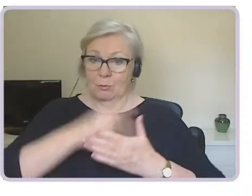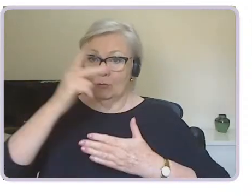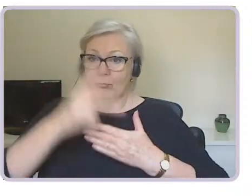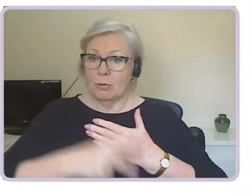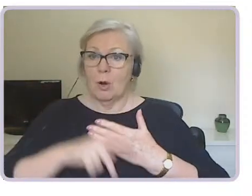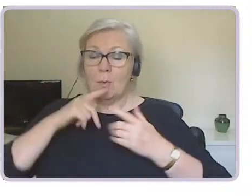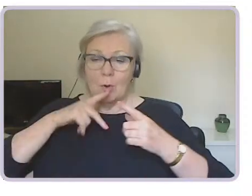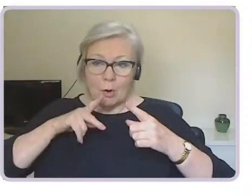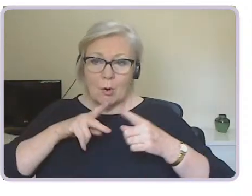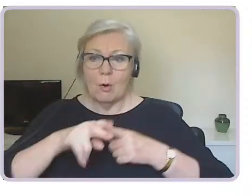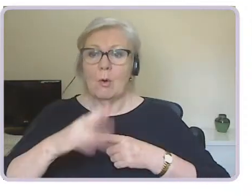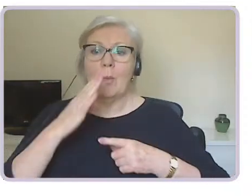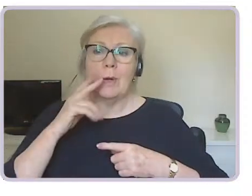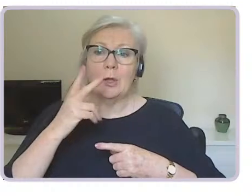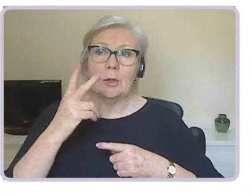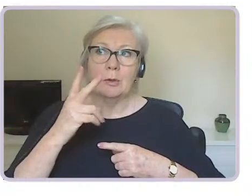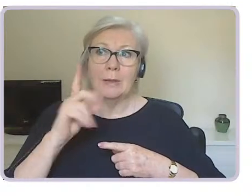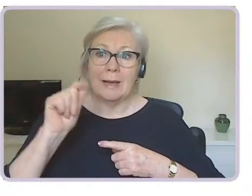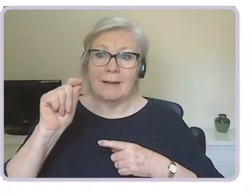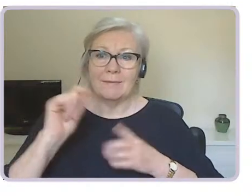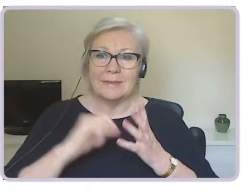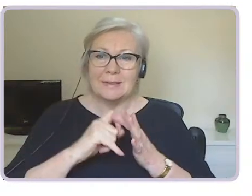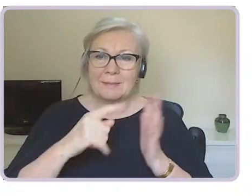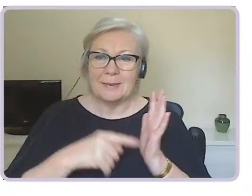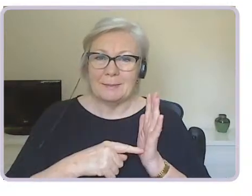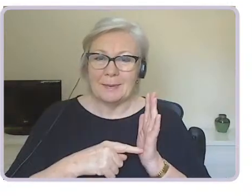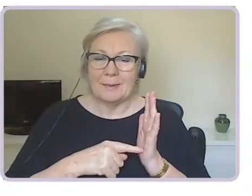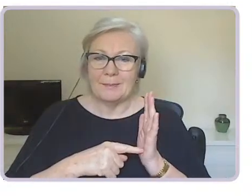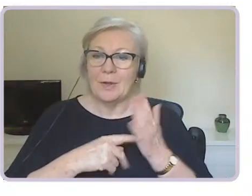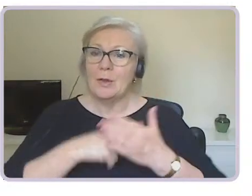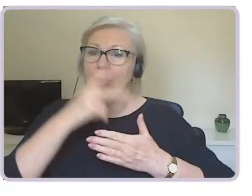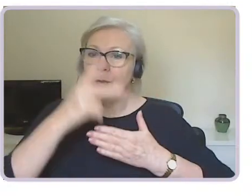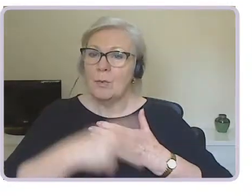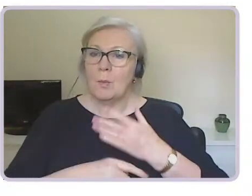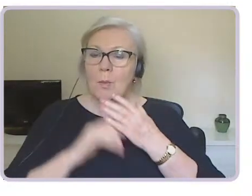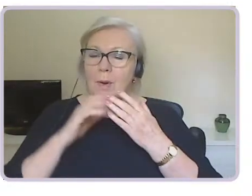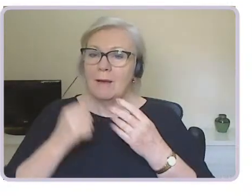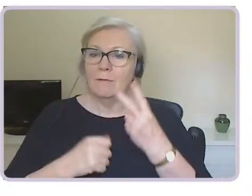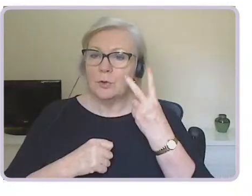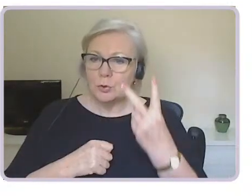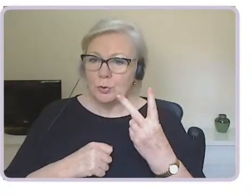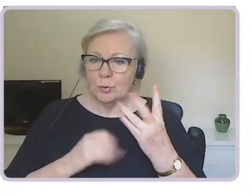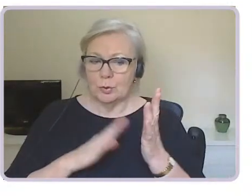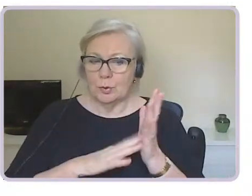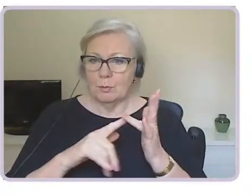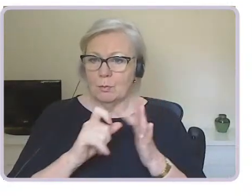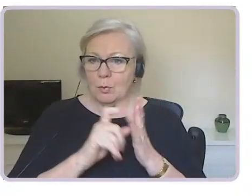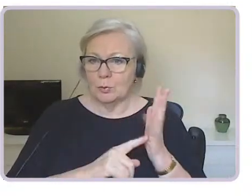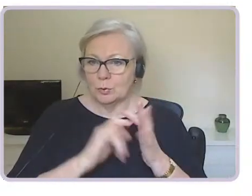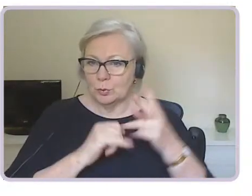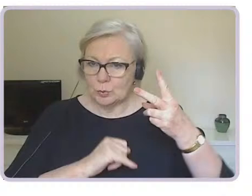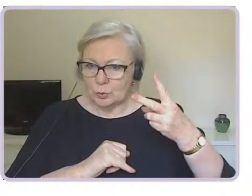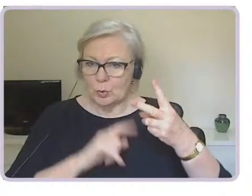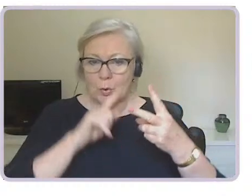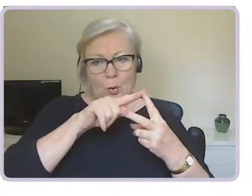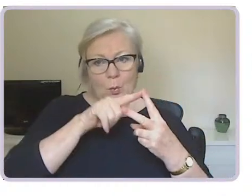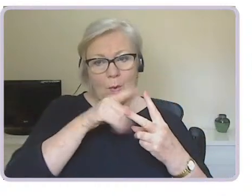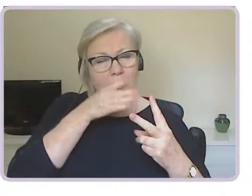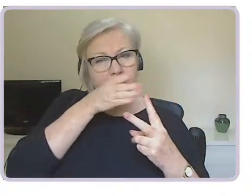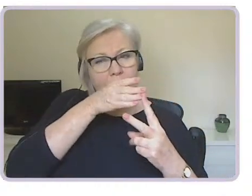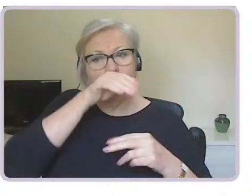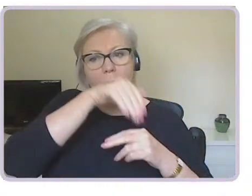of September. The program consists of 2 sessions or modules. One focuses on the safety of the